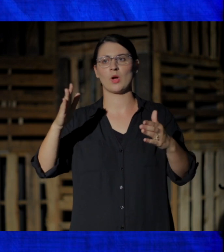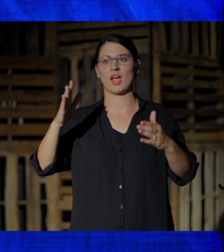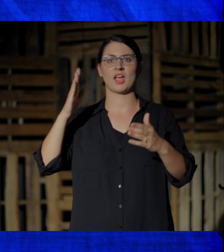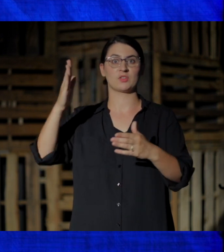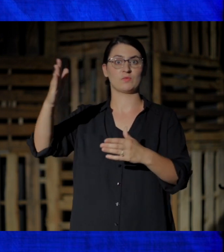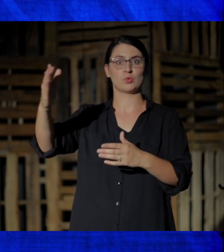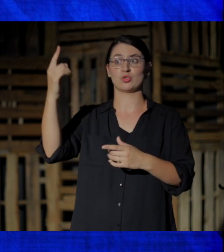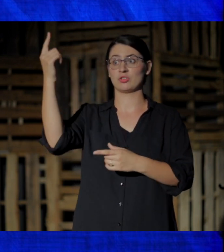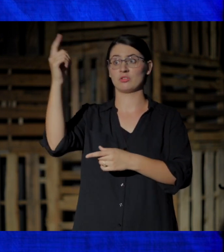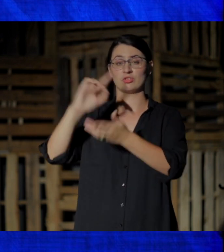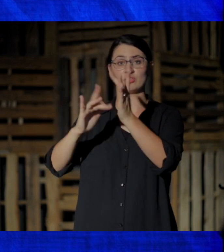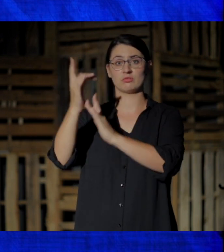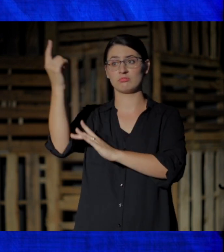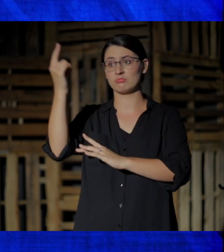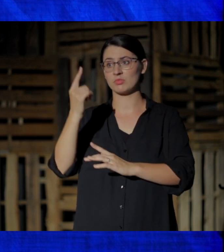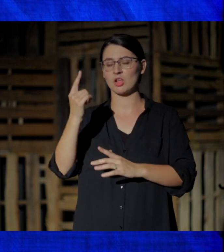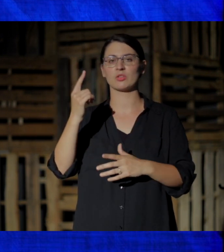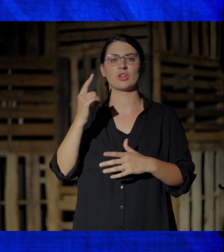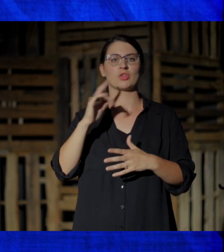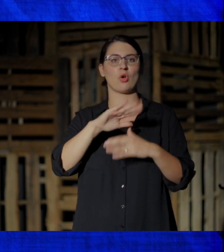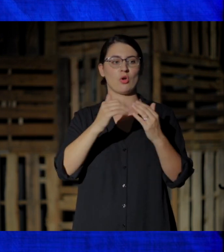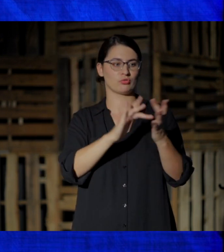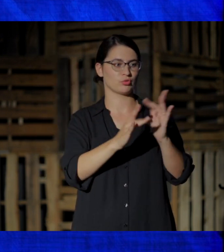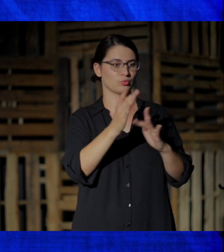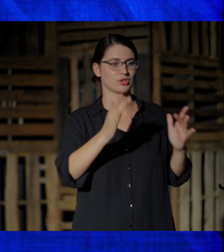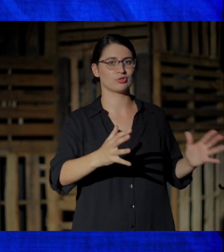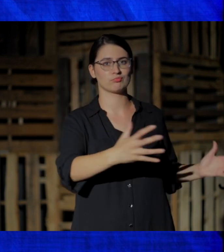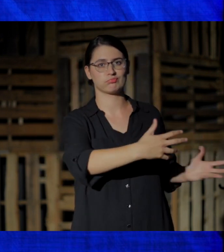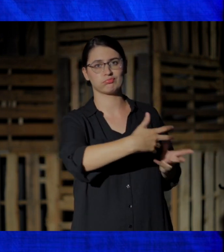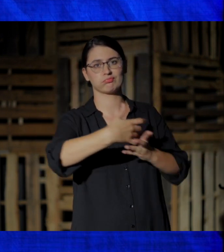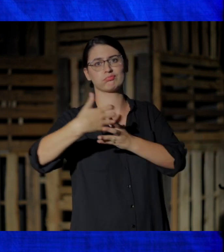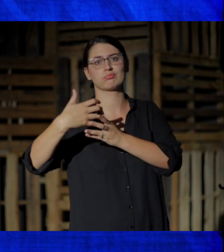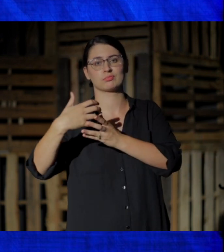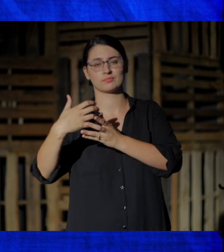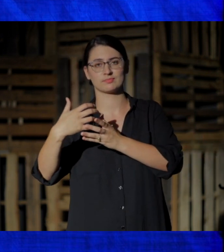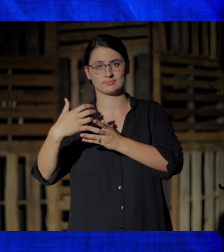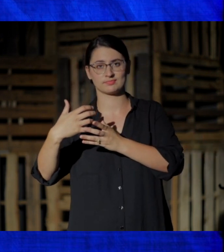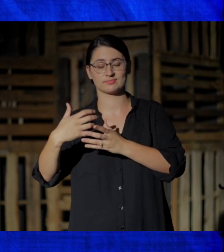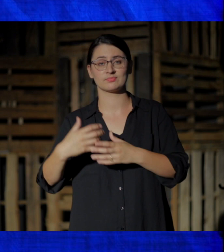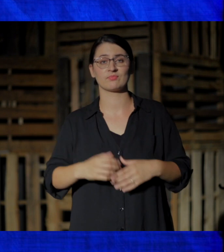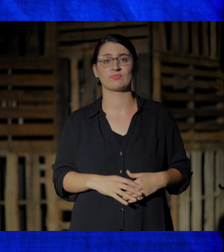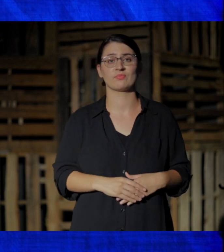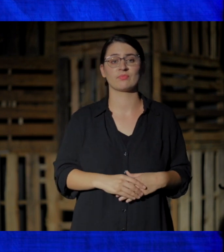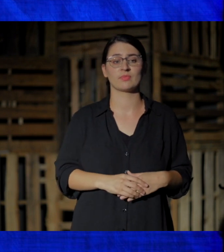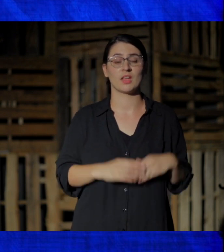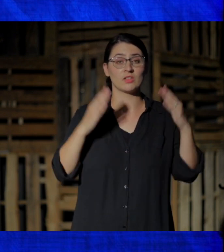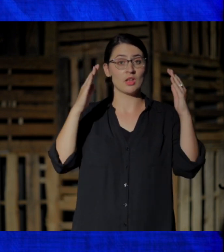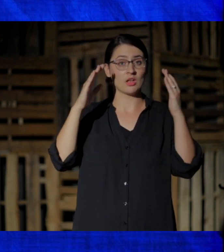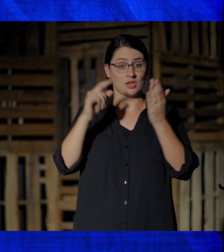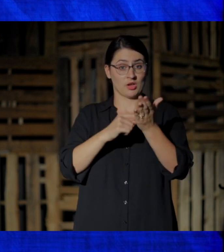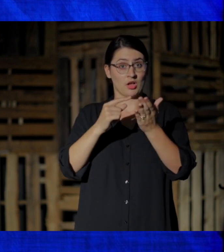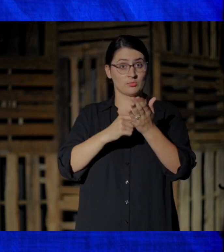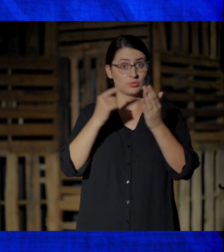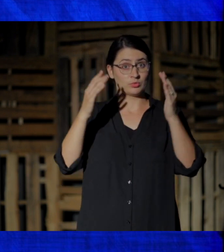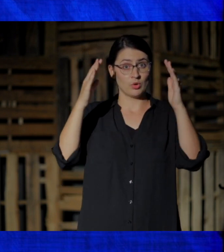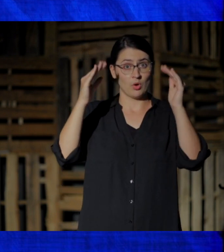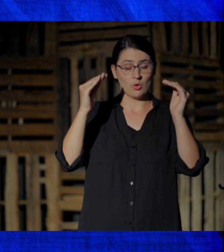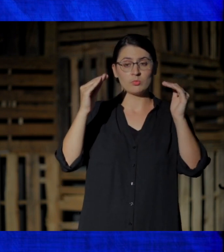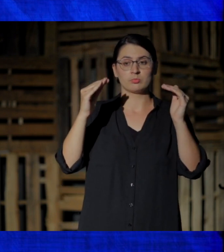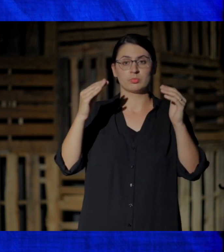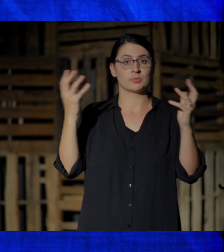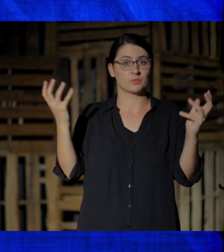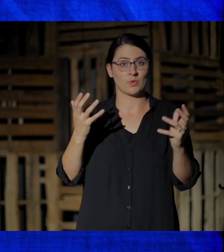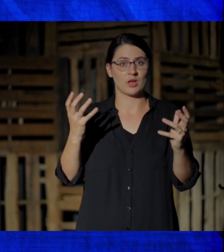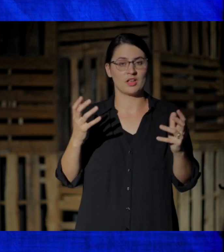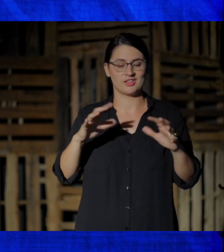Why? Because the hope of the gospel is the earth restored. And when Jesus comes back, that's our